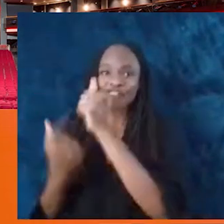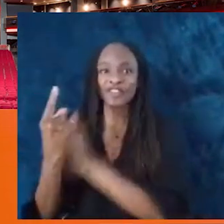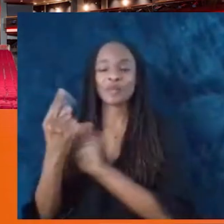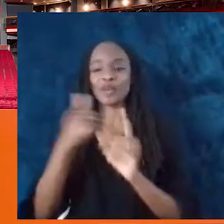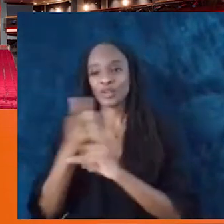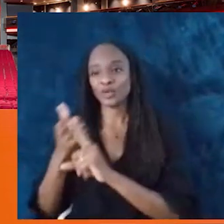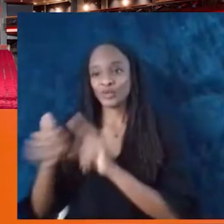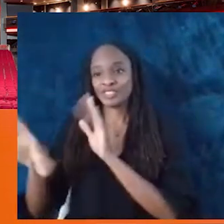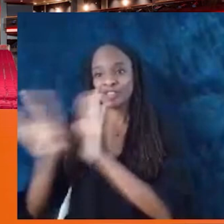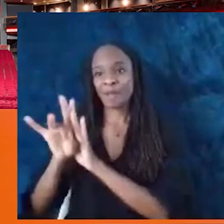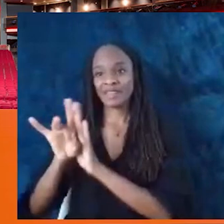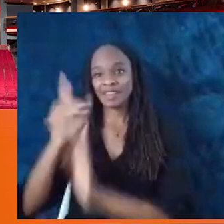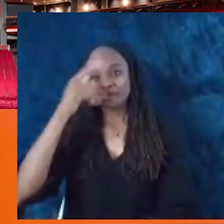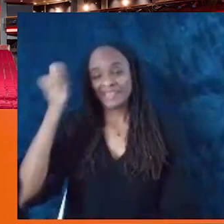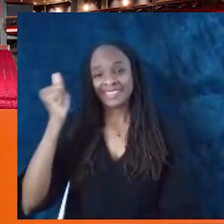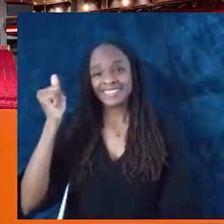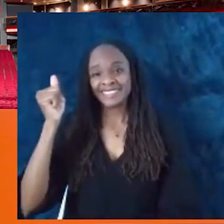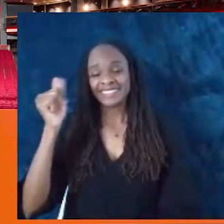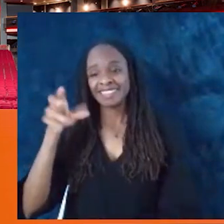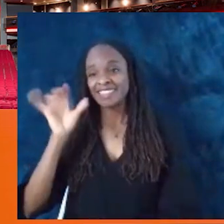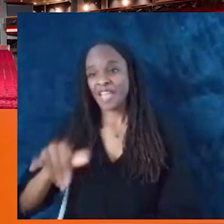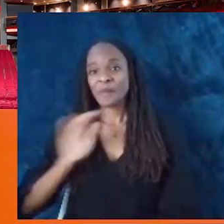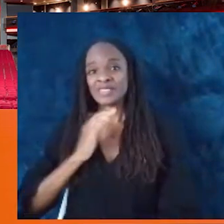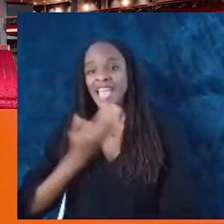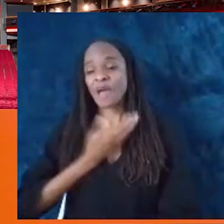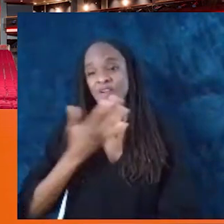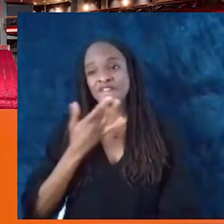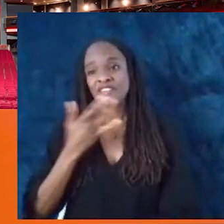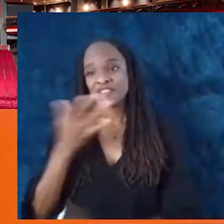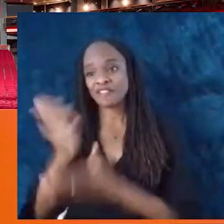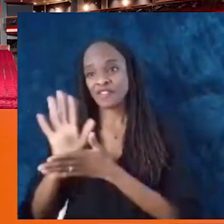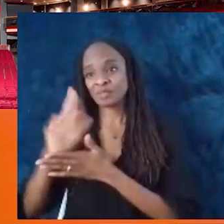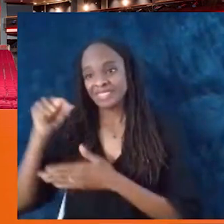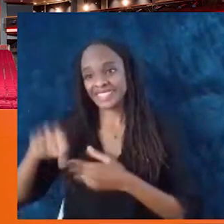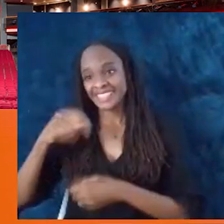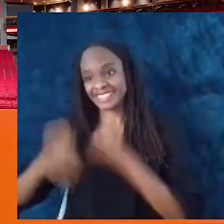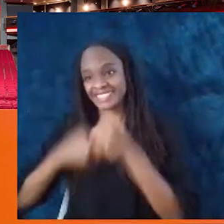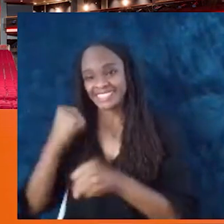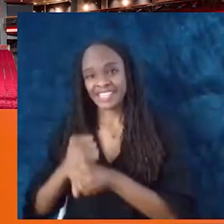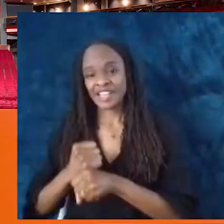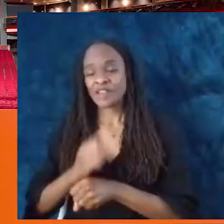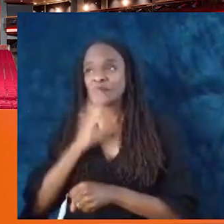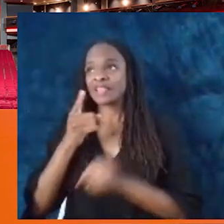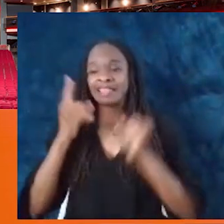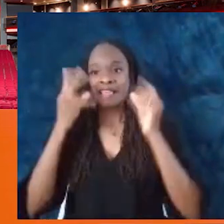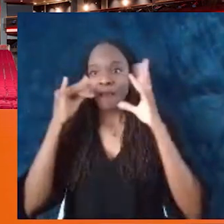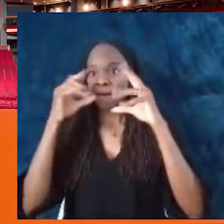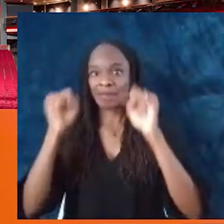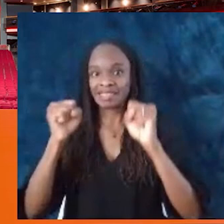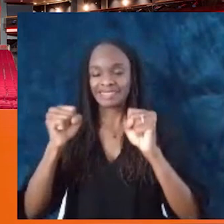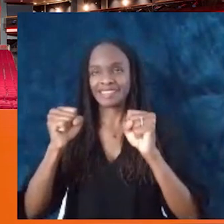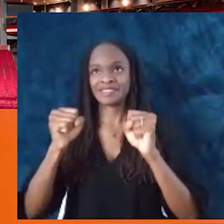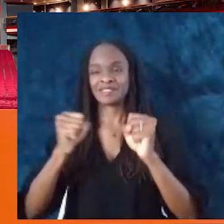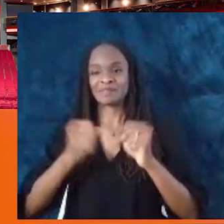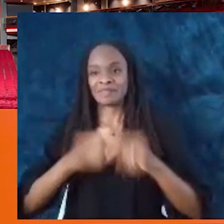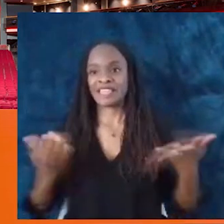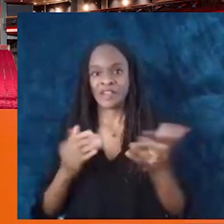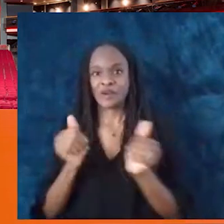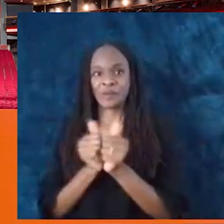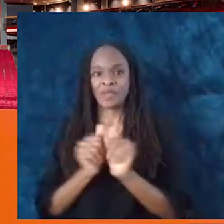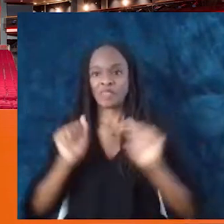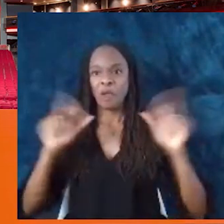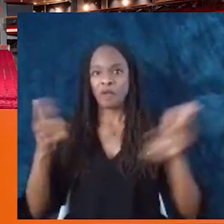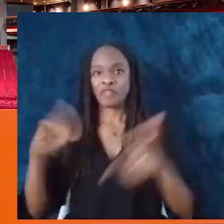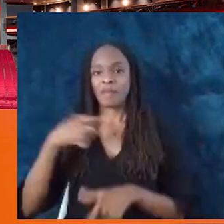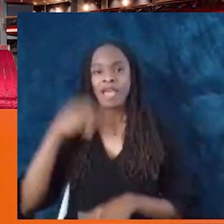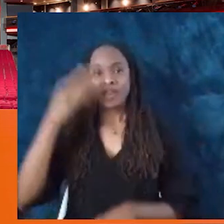because these were our favorite films this year, and it was amazing to just be up here with them. I don't even know what to